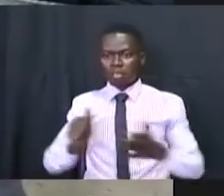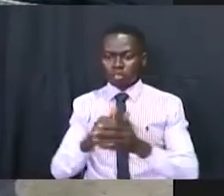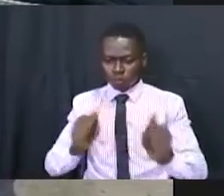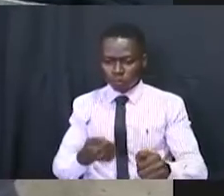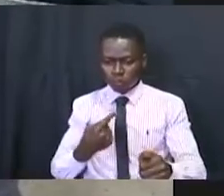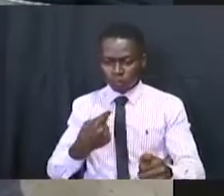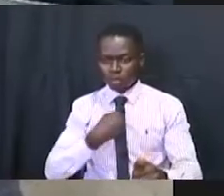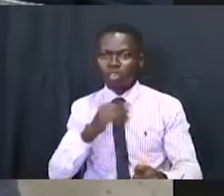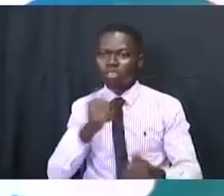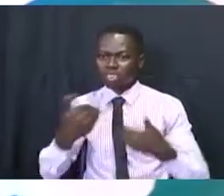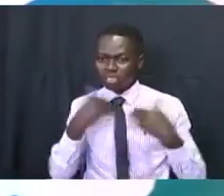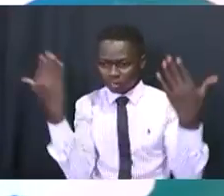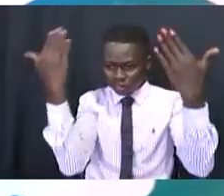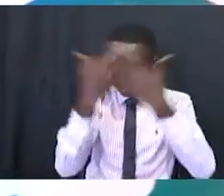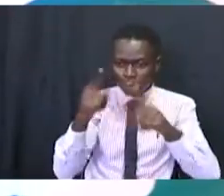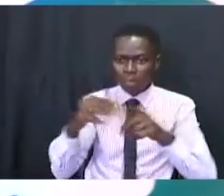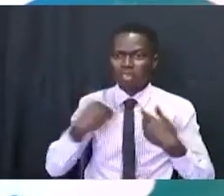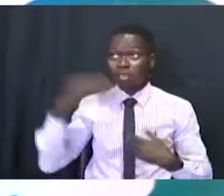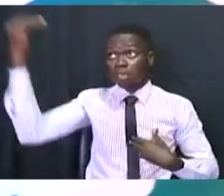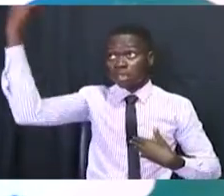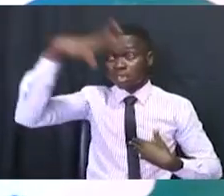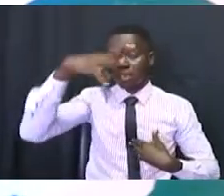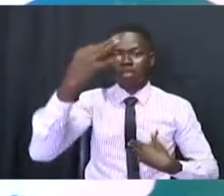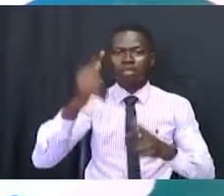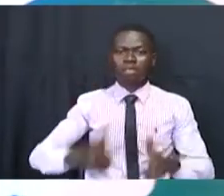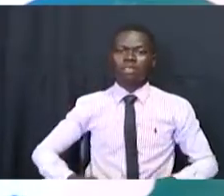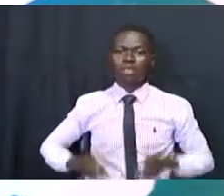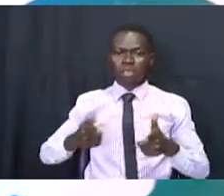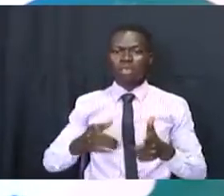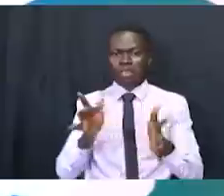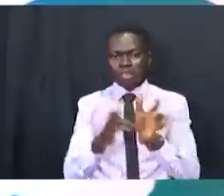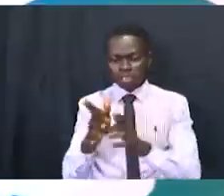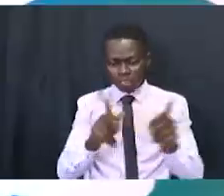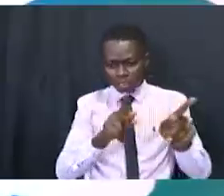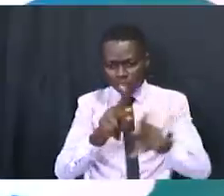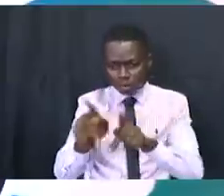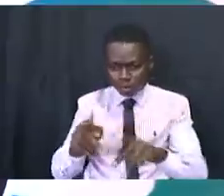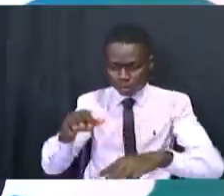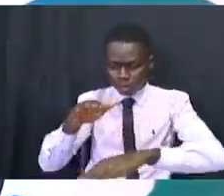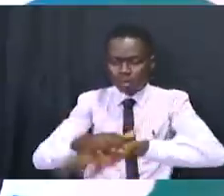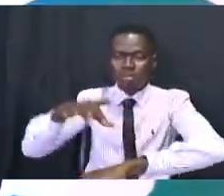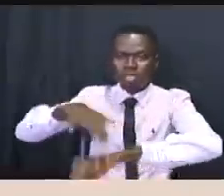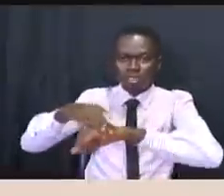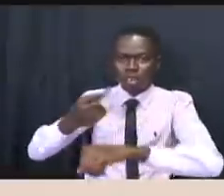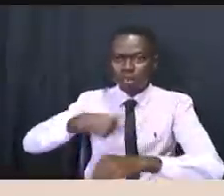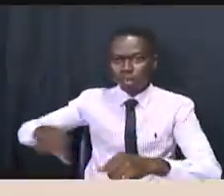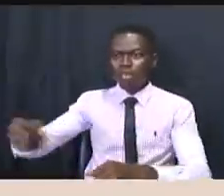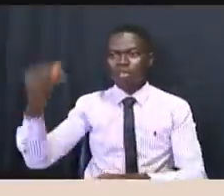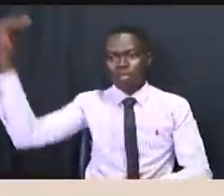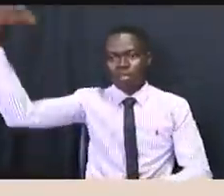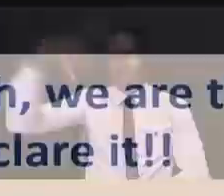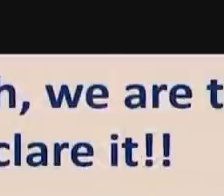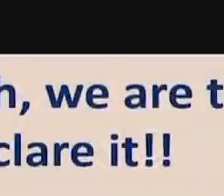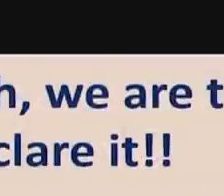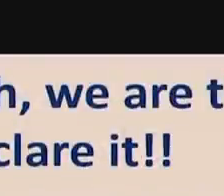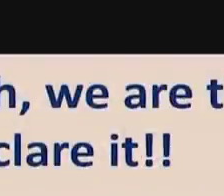the light of life. As Jesus' reps here on earth, we are the light of the earth, and